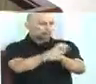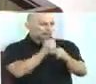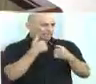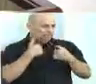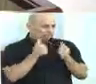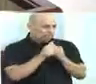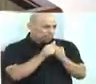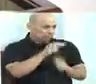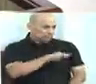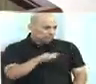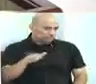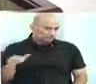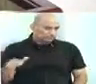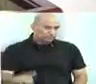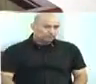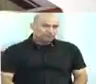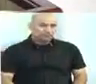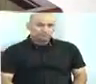our children.